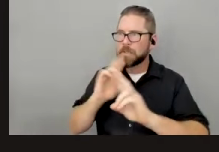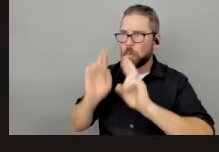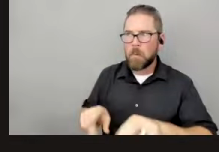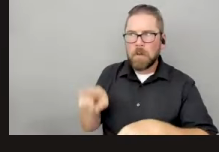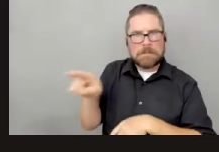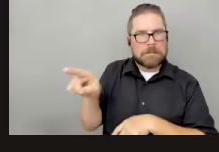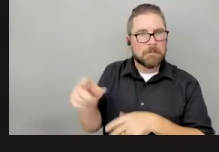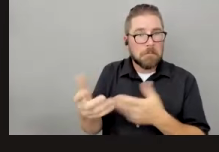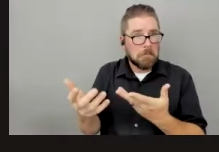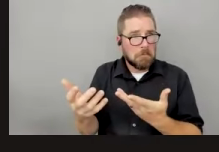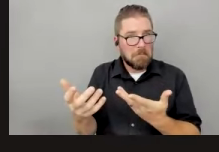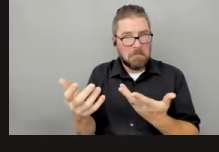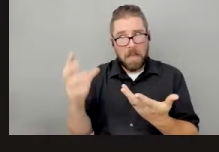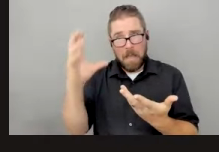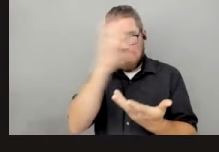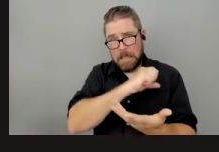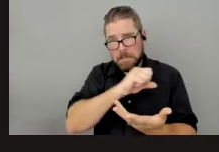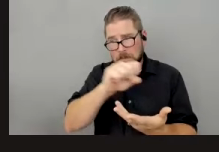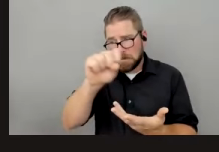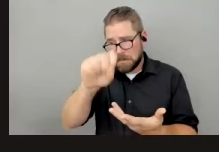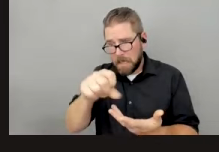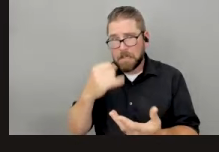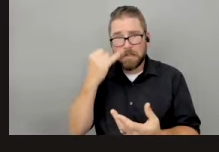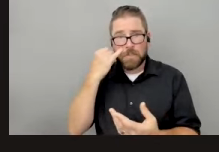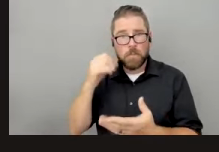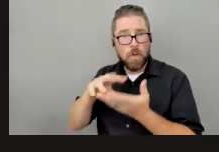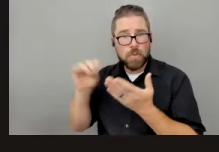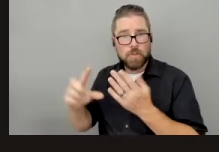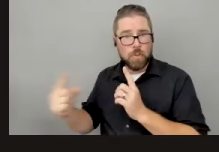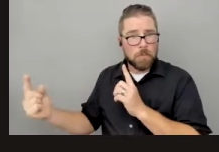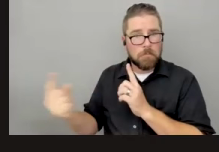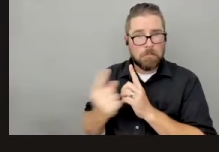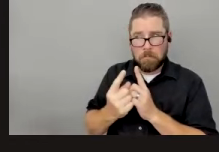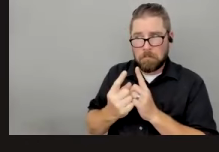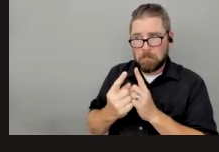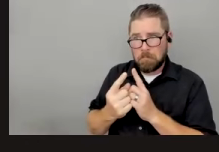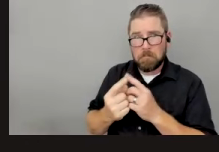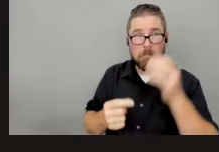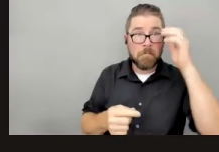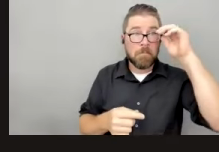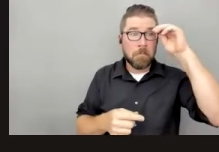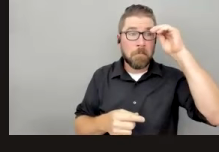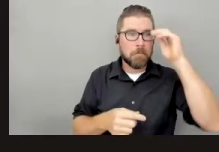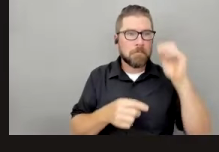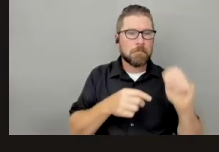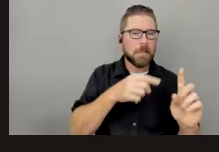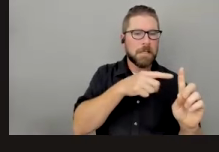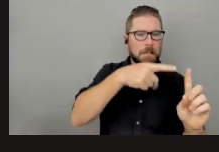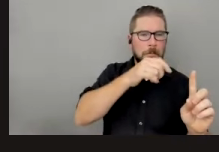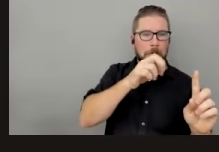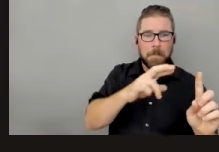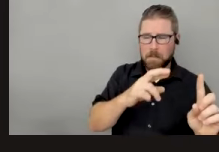us, then yeah, we would have to report the professor who has made that statement. Well, is it Title IX or is it more of